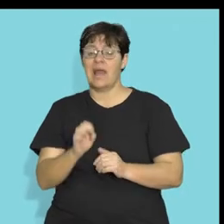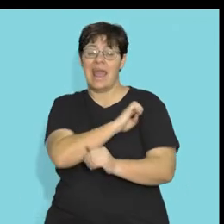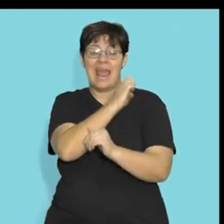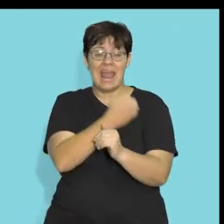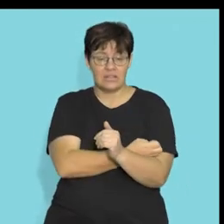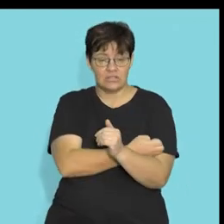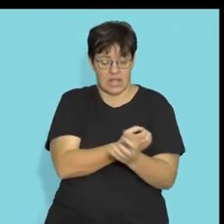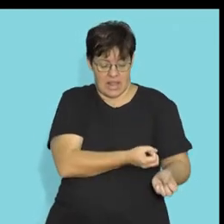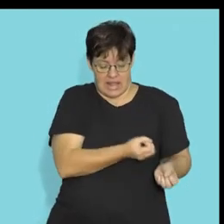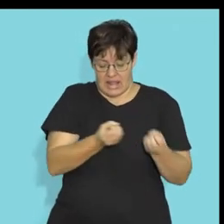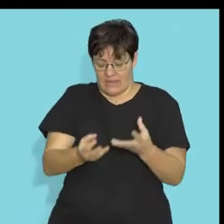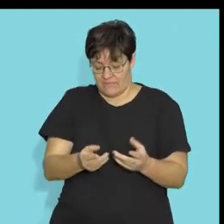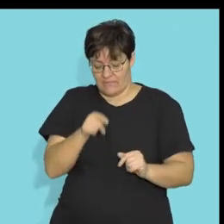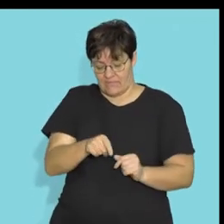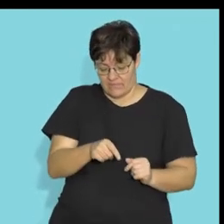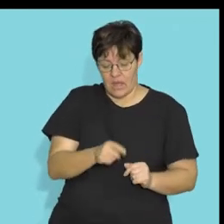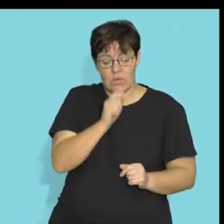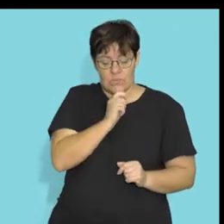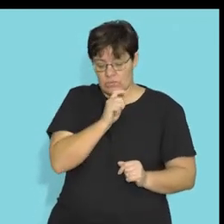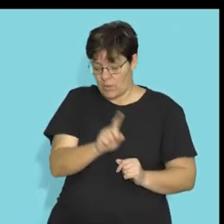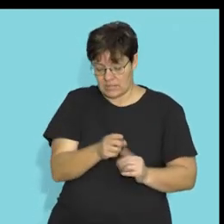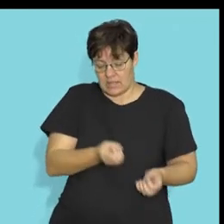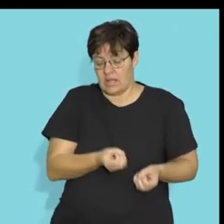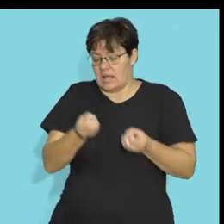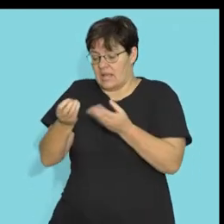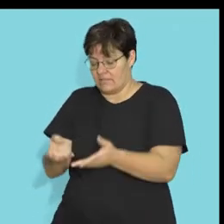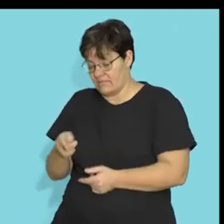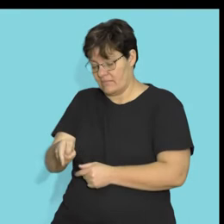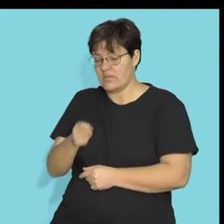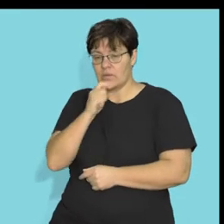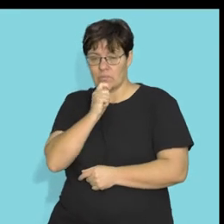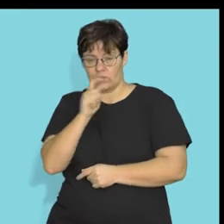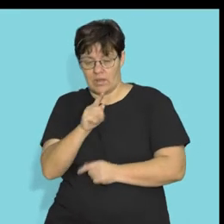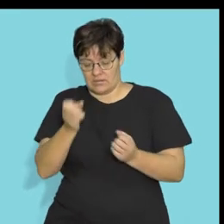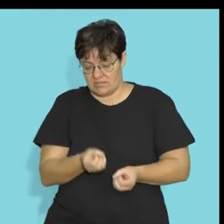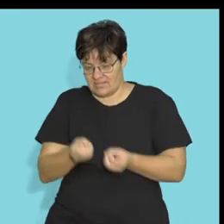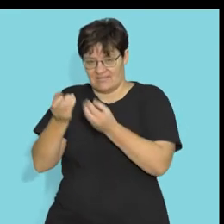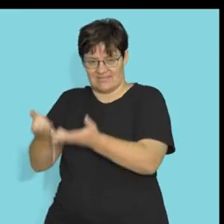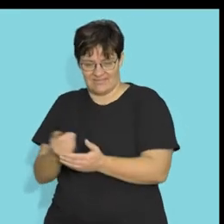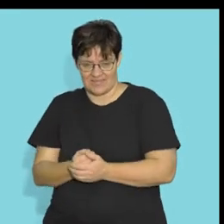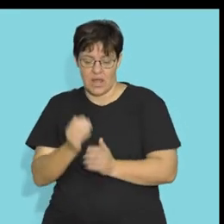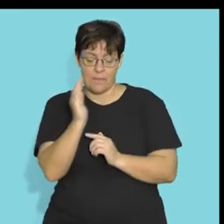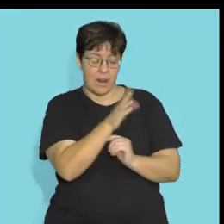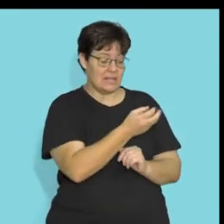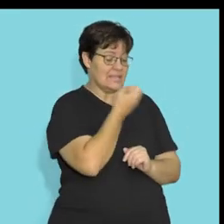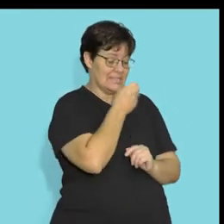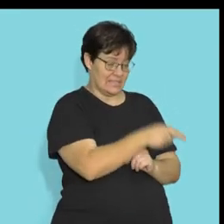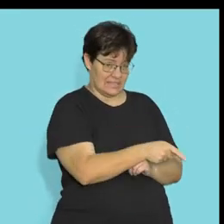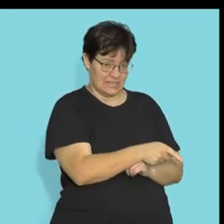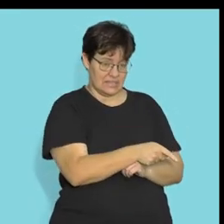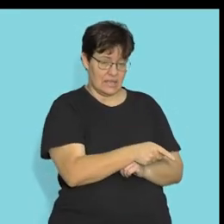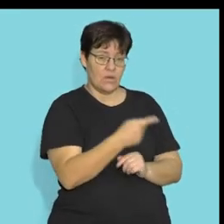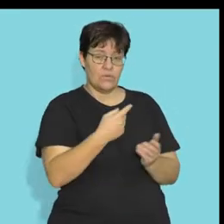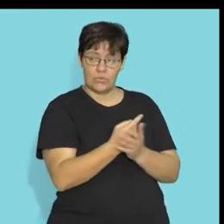the energy is passed on and what's it used for. So as I mentioned, when a plant is consumed, for example,